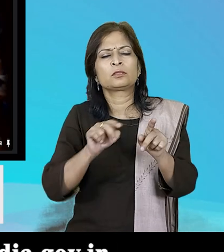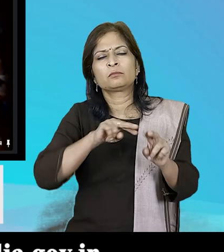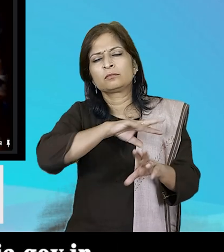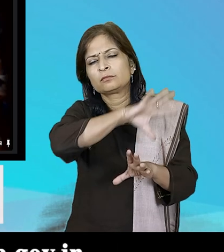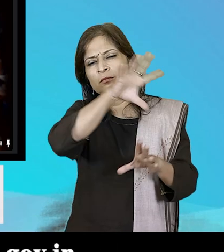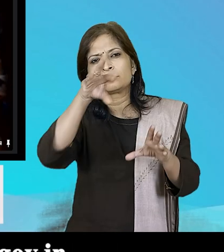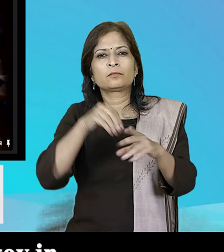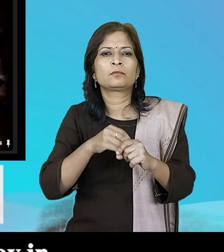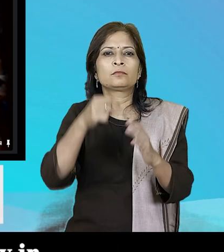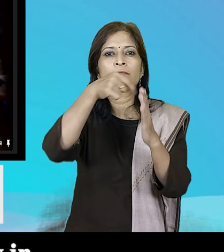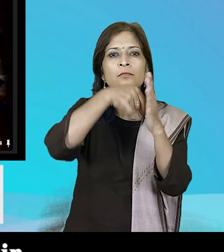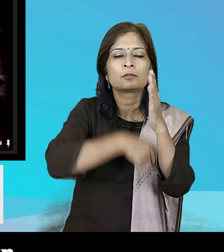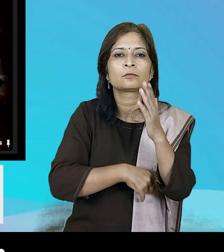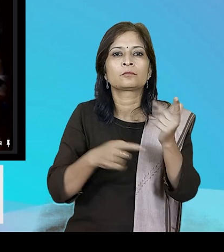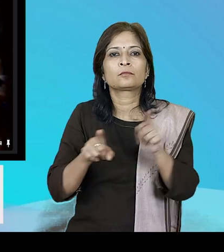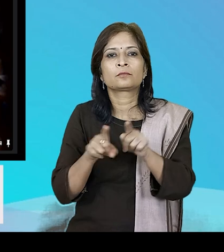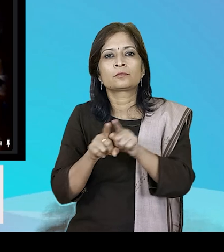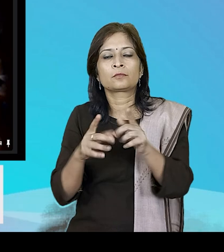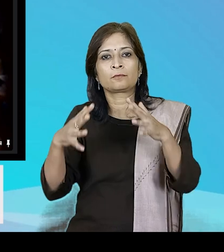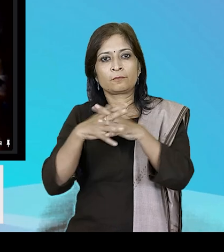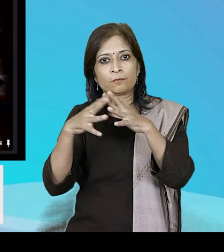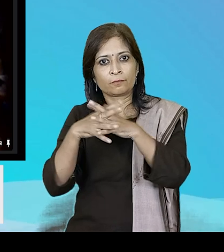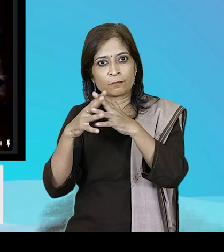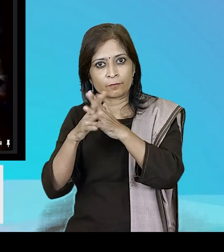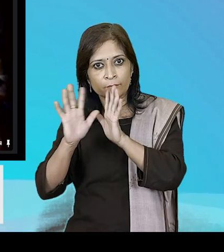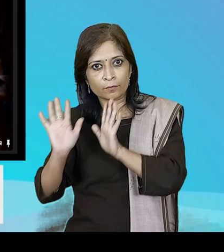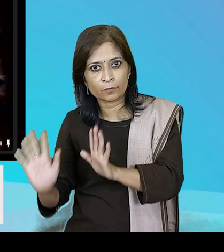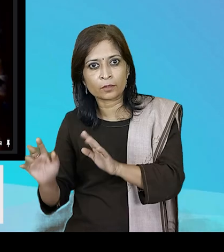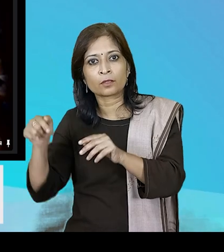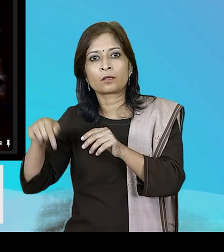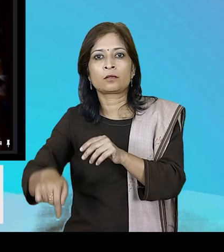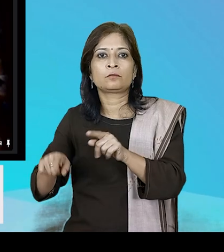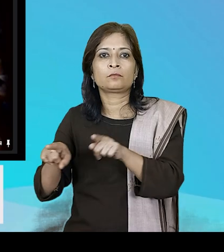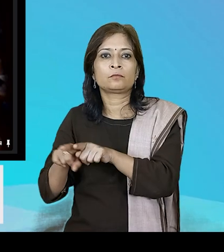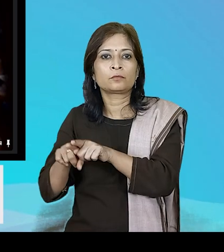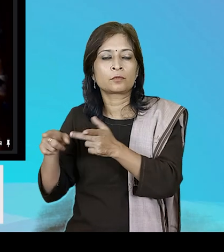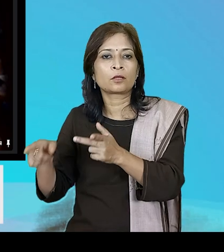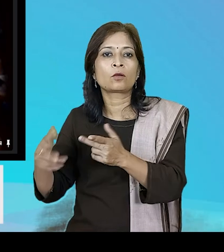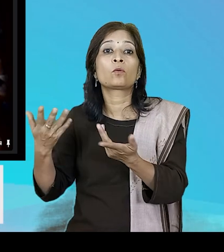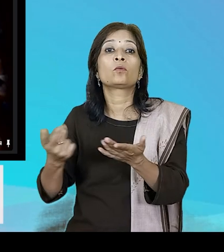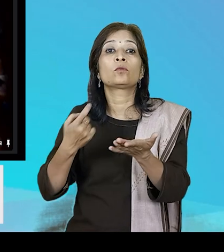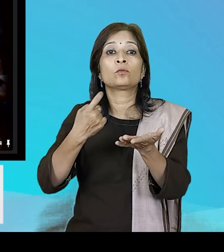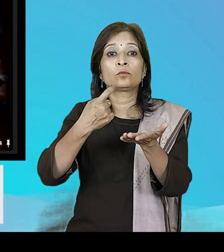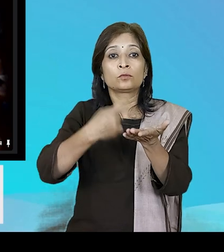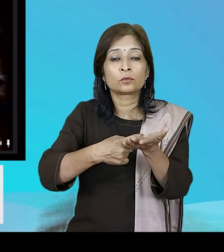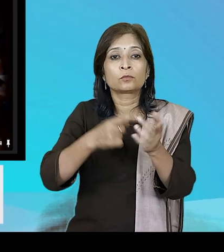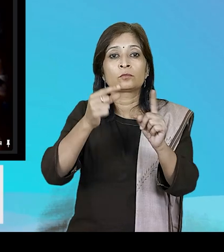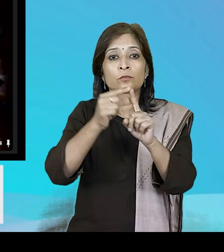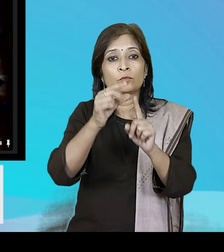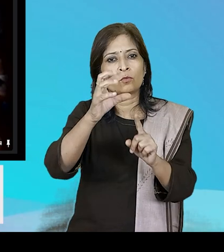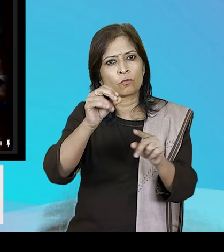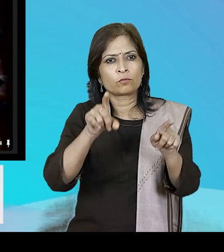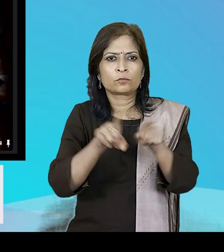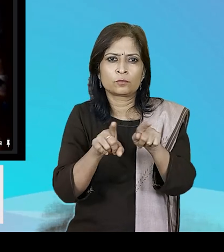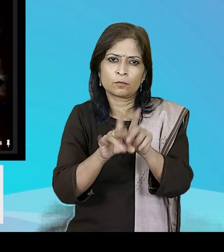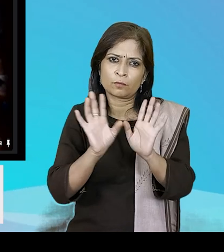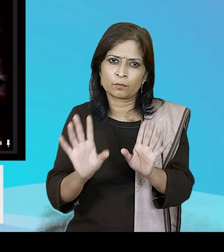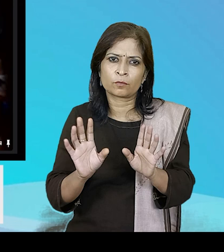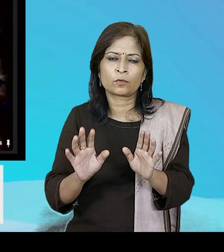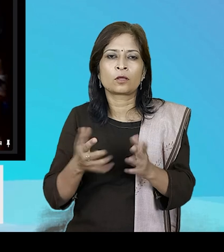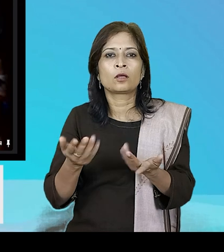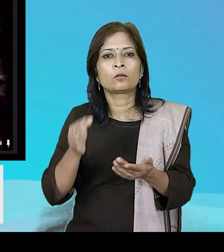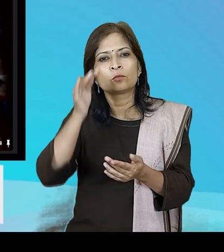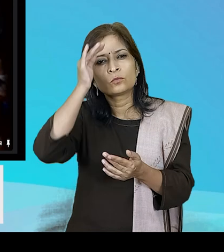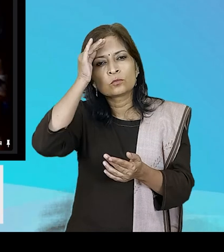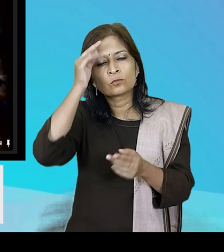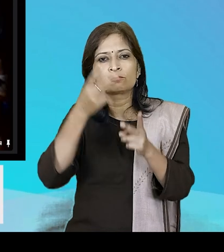the website. It is available at POPSKs. It is available at the regional passport offices. Please